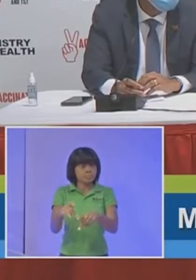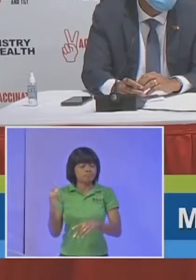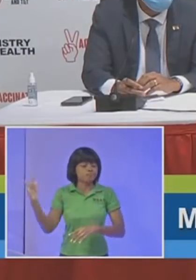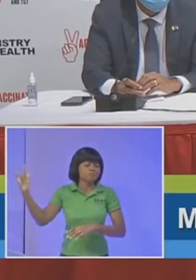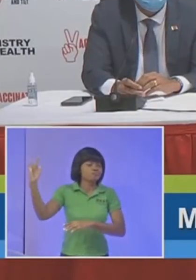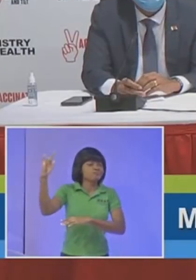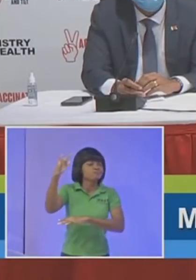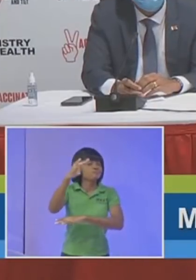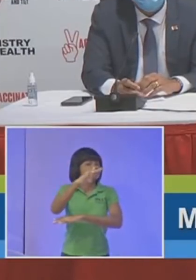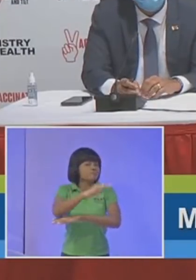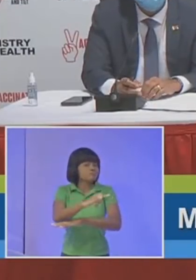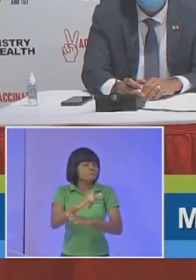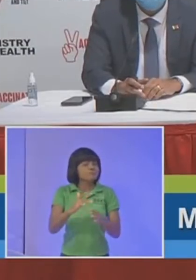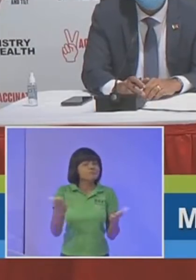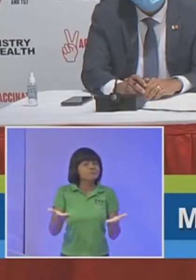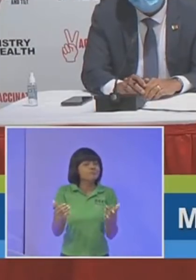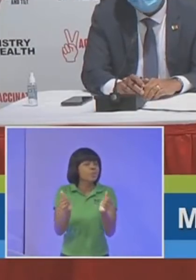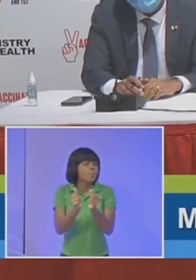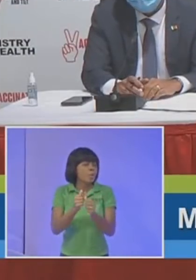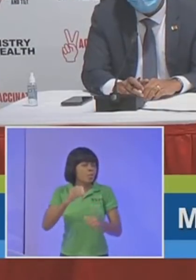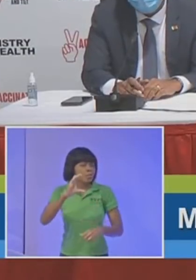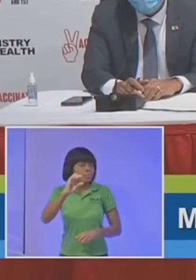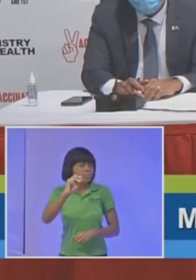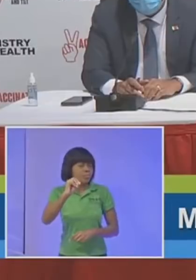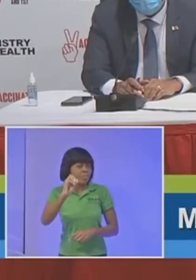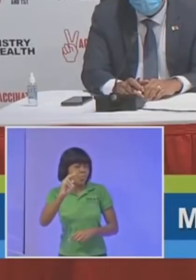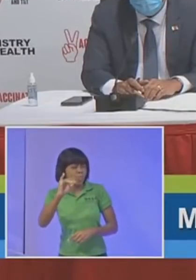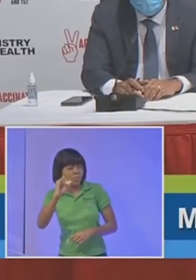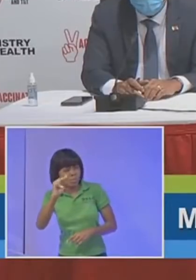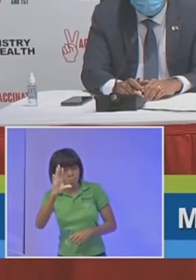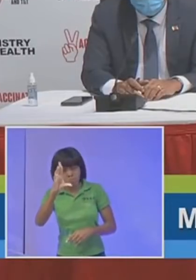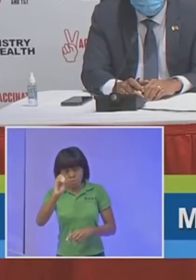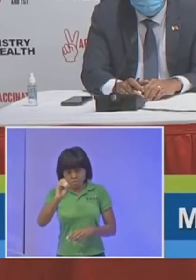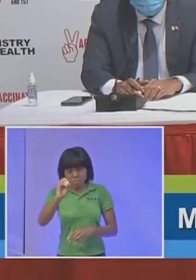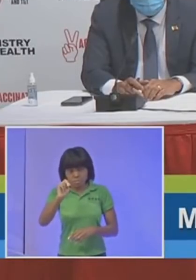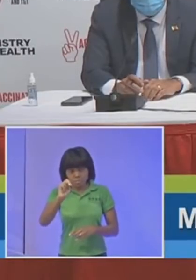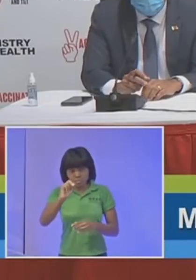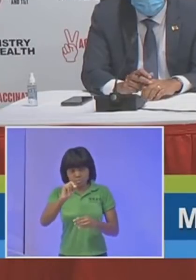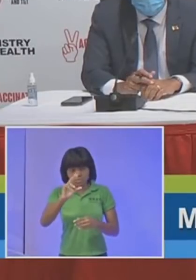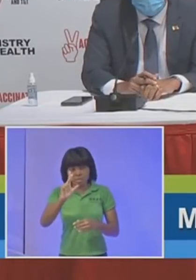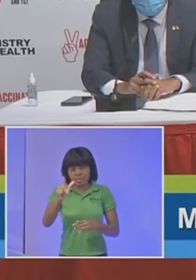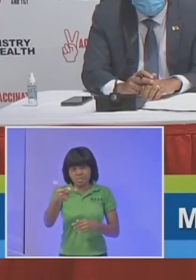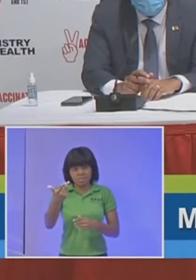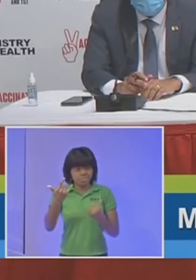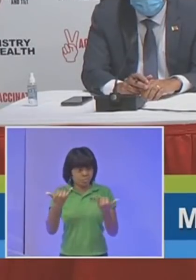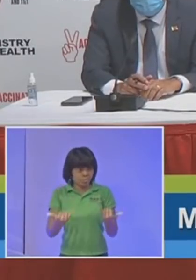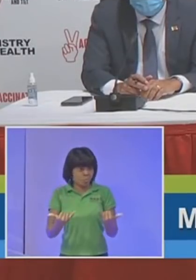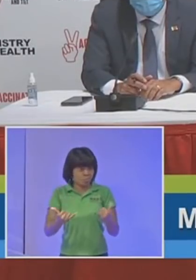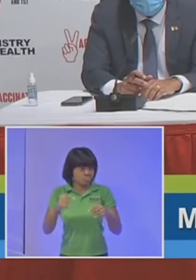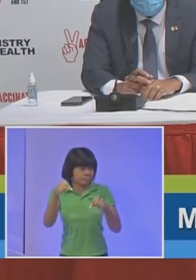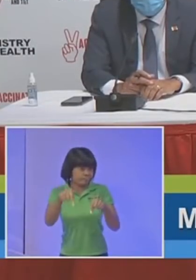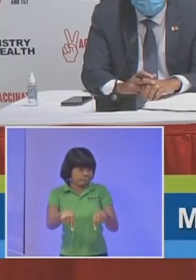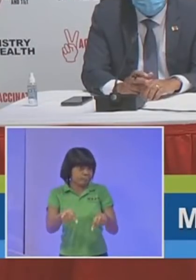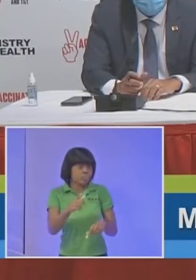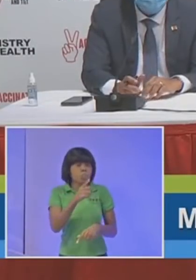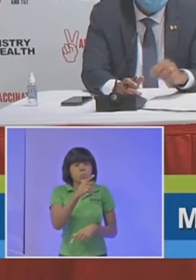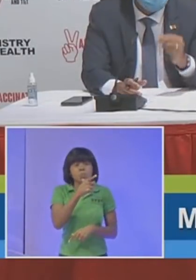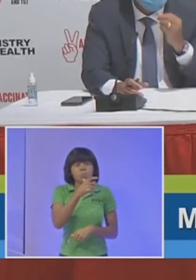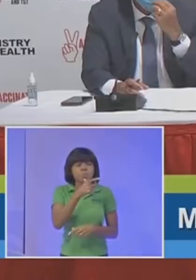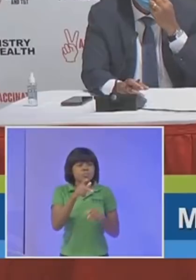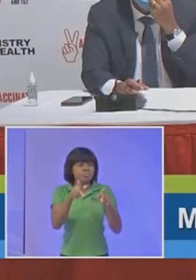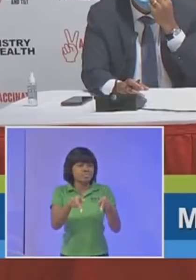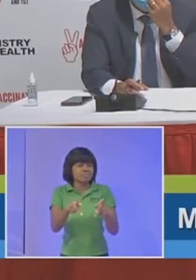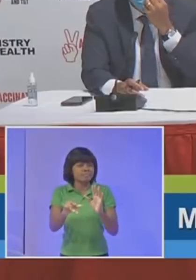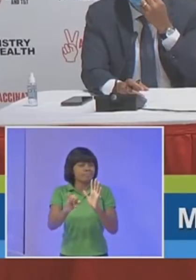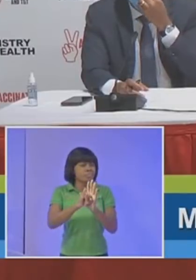in safe zones, let's say those that allow for those under the age of 18 to attend, like cinemas, for